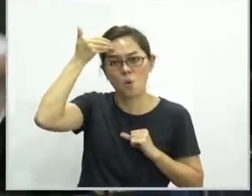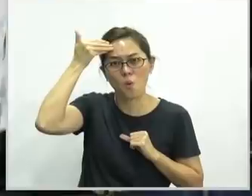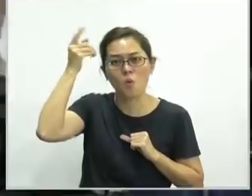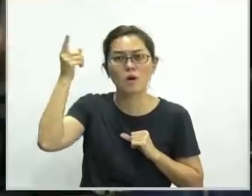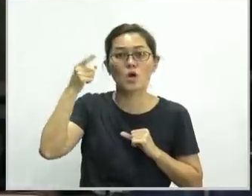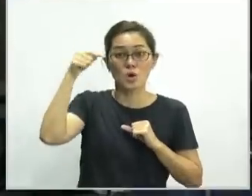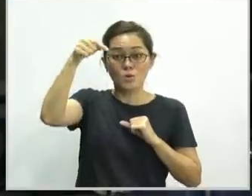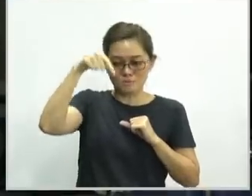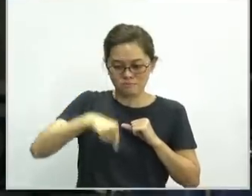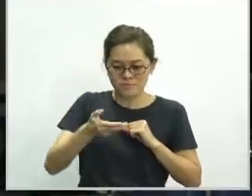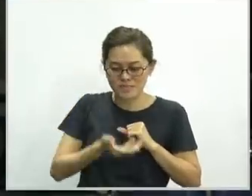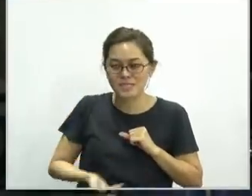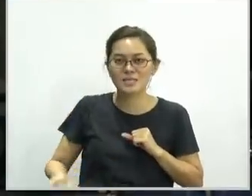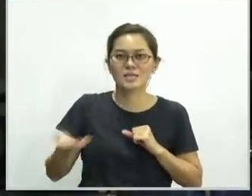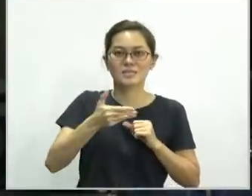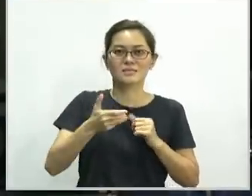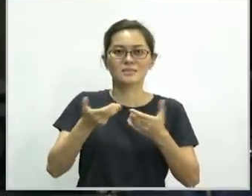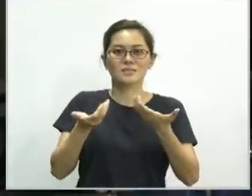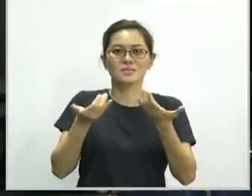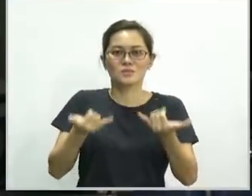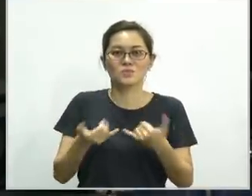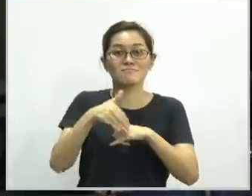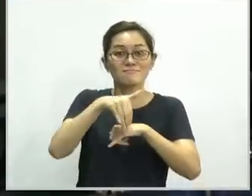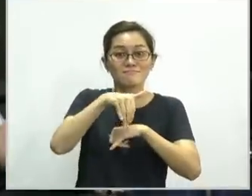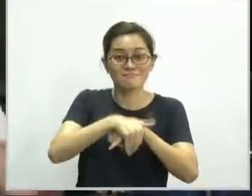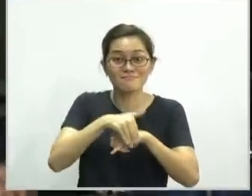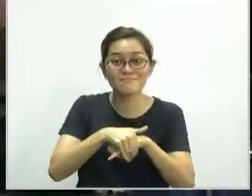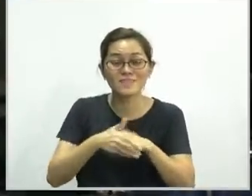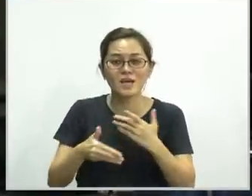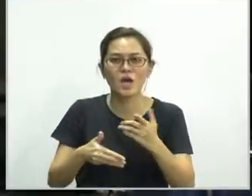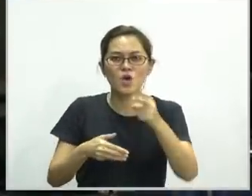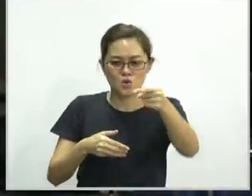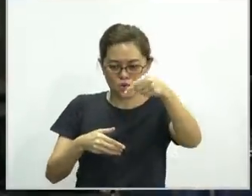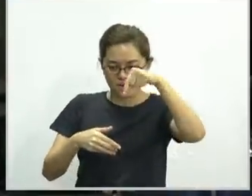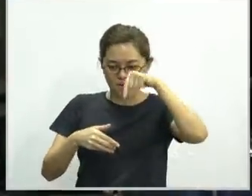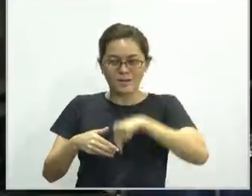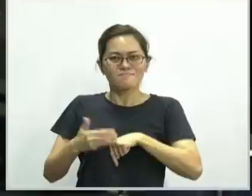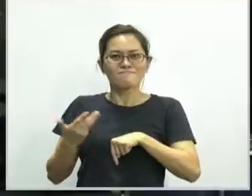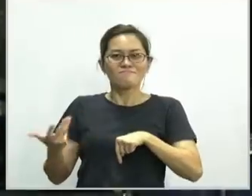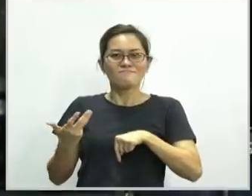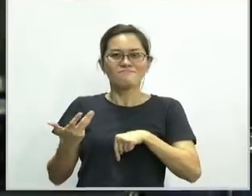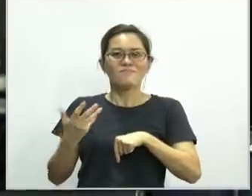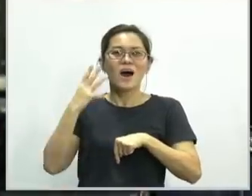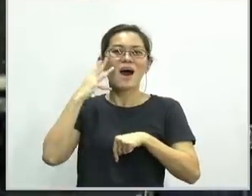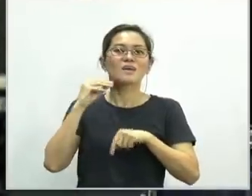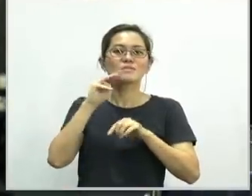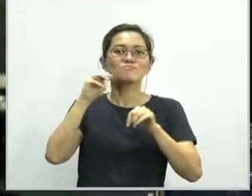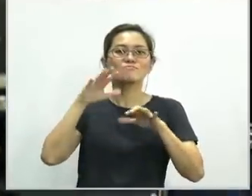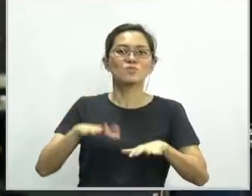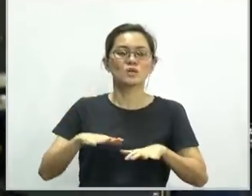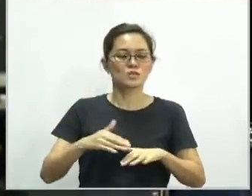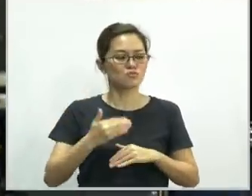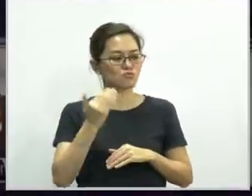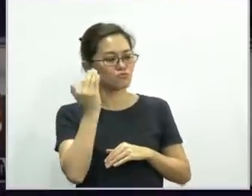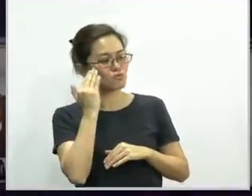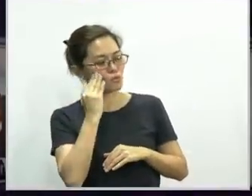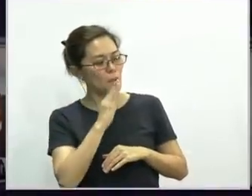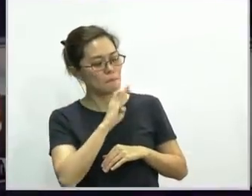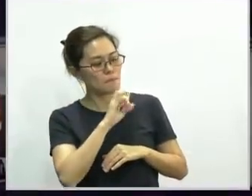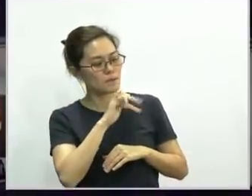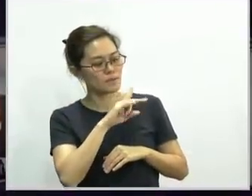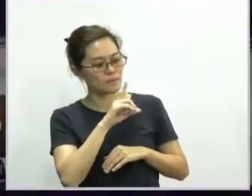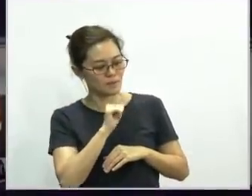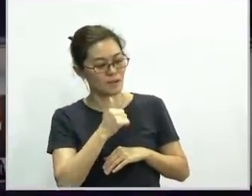here in our midst tonight, you know, you are here to experience a miracle. You know, Belinda, I want to